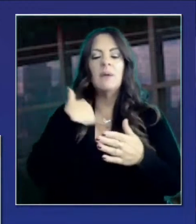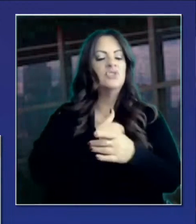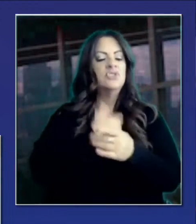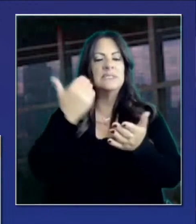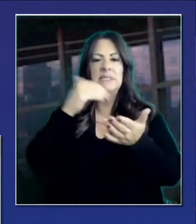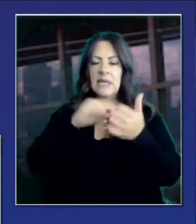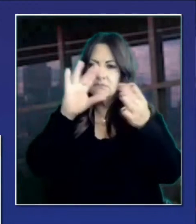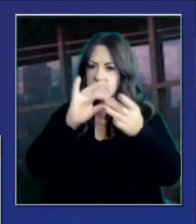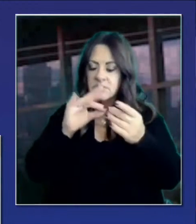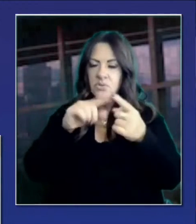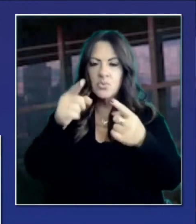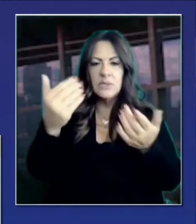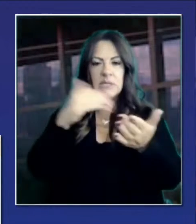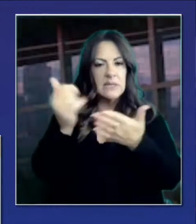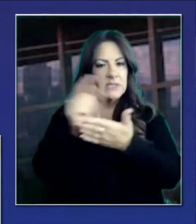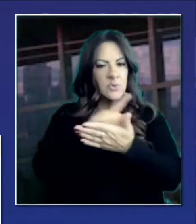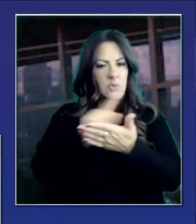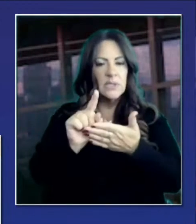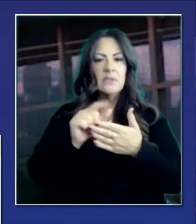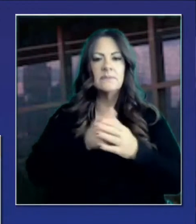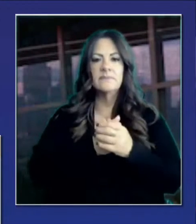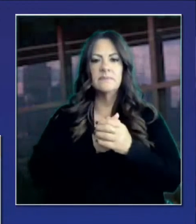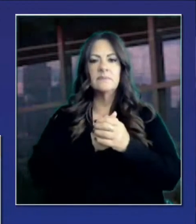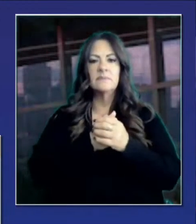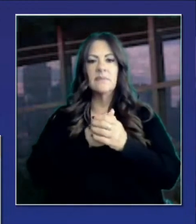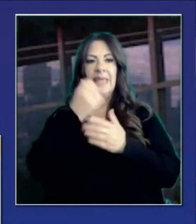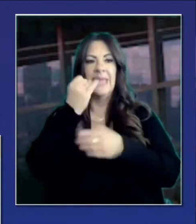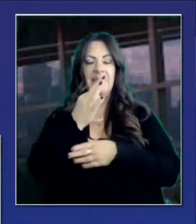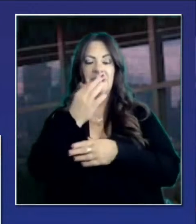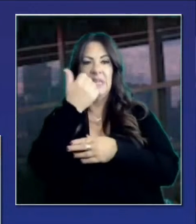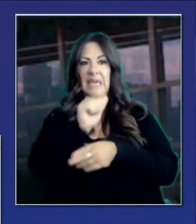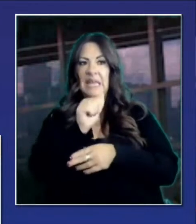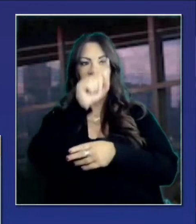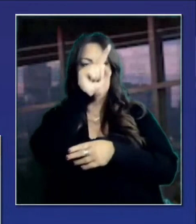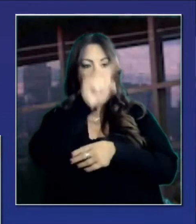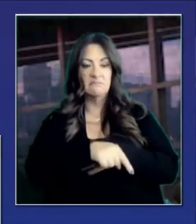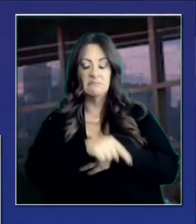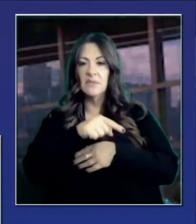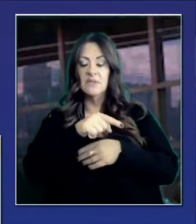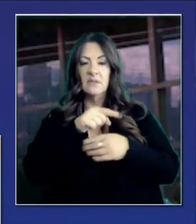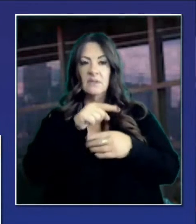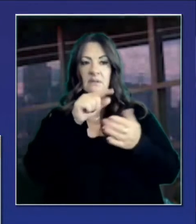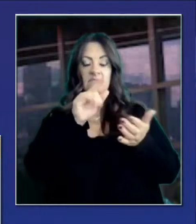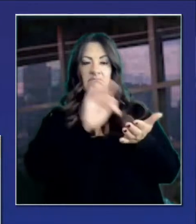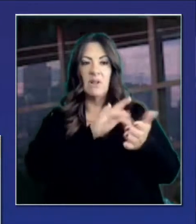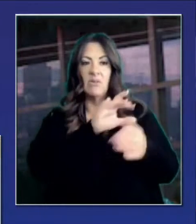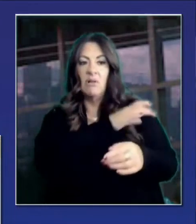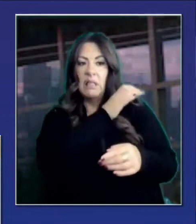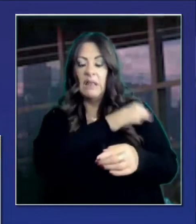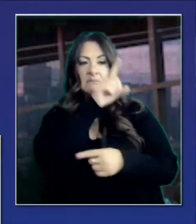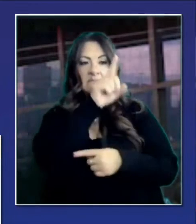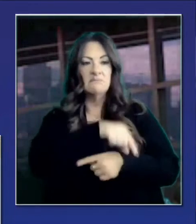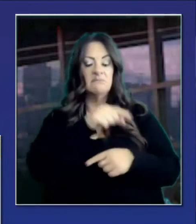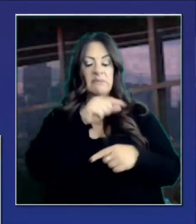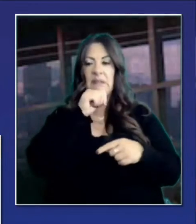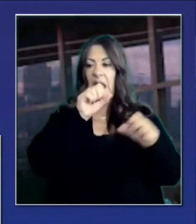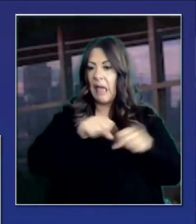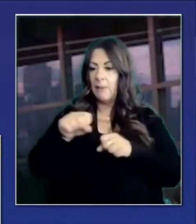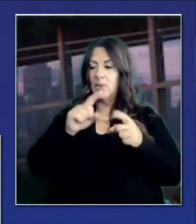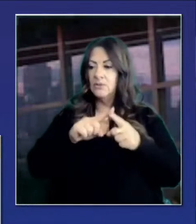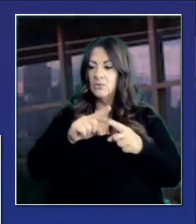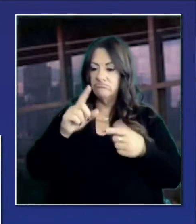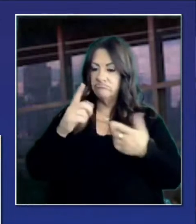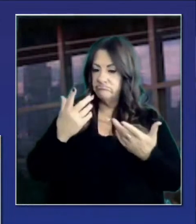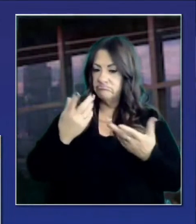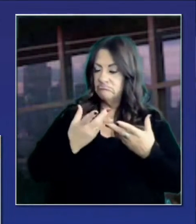week, that we will reallocate those providers that cannot. And by the way, that's something that's in the works. That is not